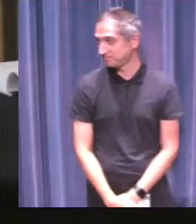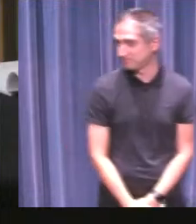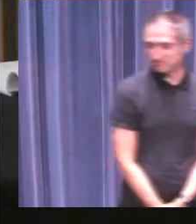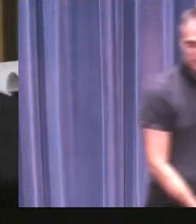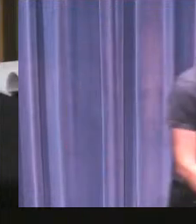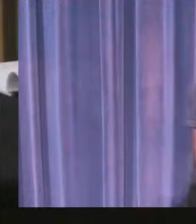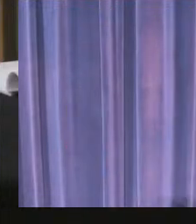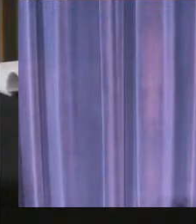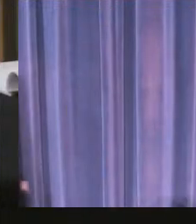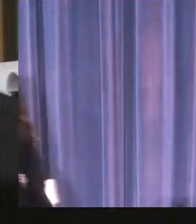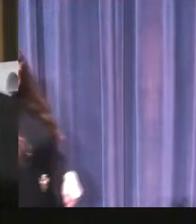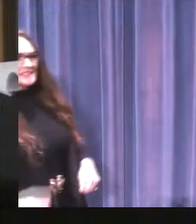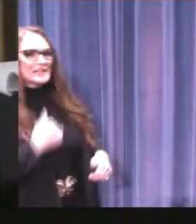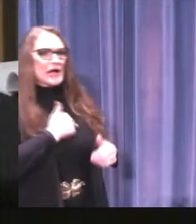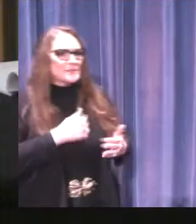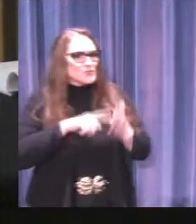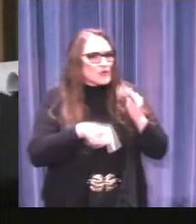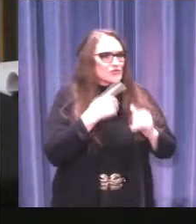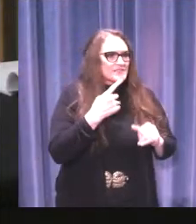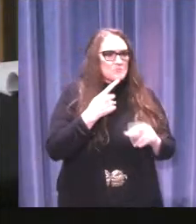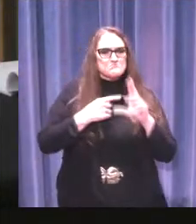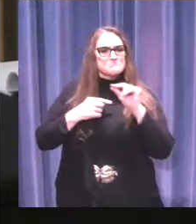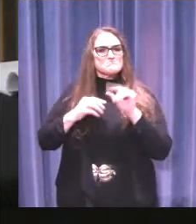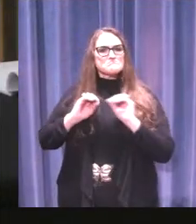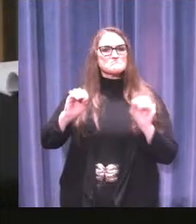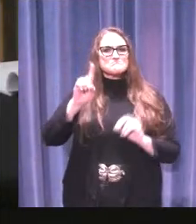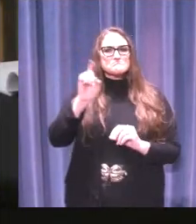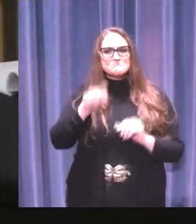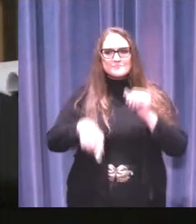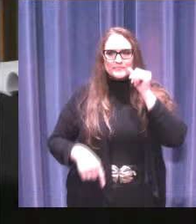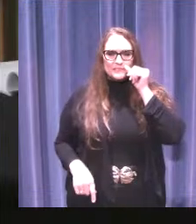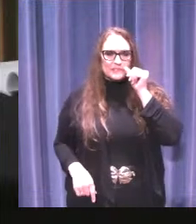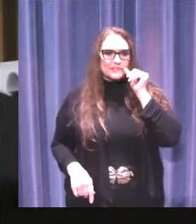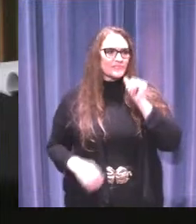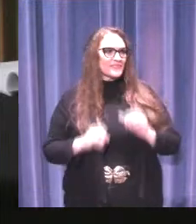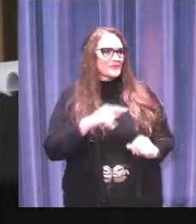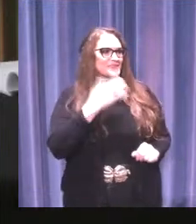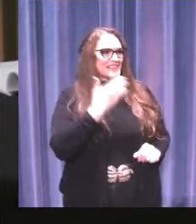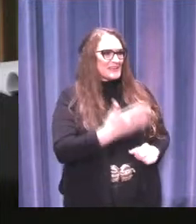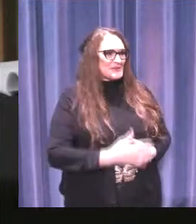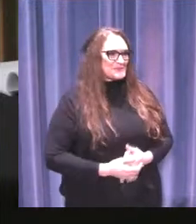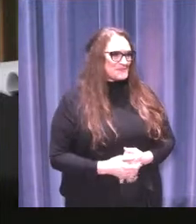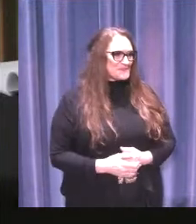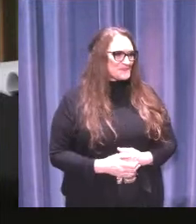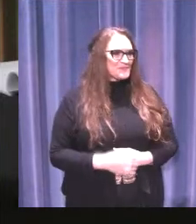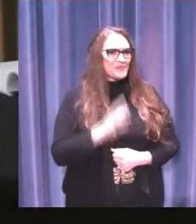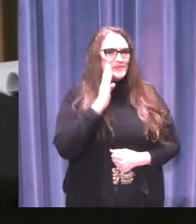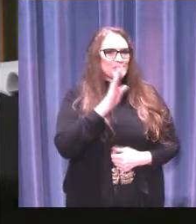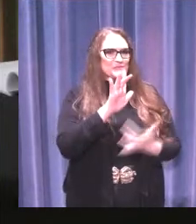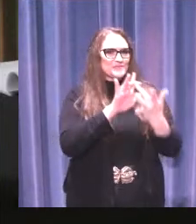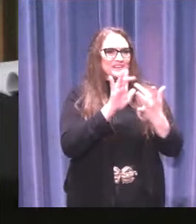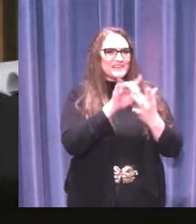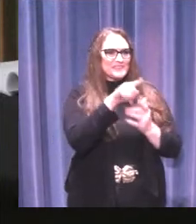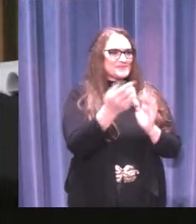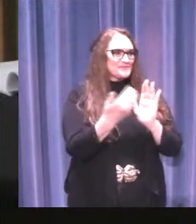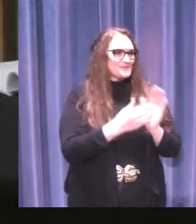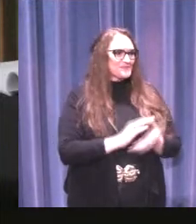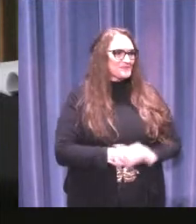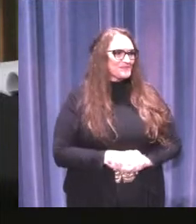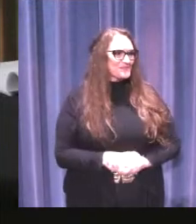What did you say? I'm sorry, I didn't hear you. No. No? Okay. Well, thank you, and we will be getting back with you.